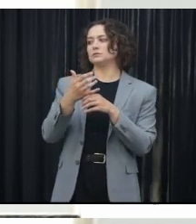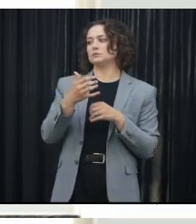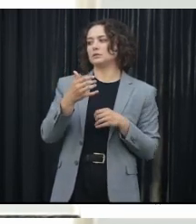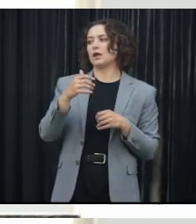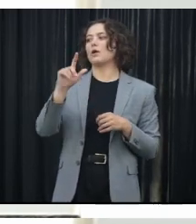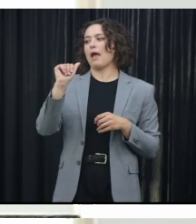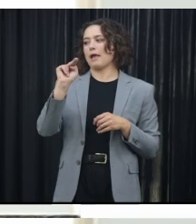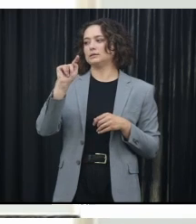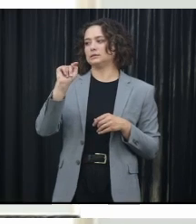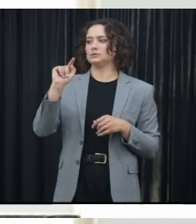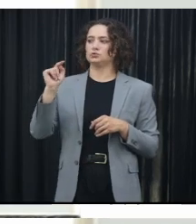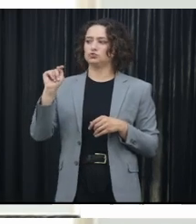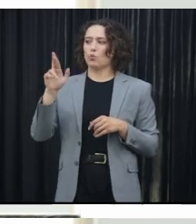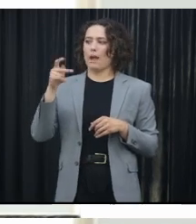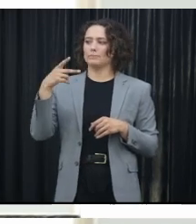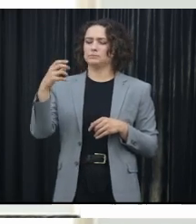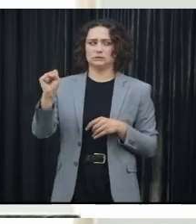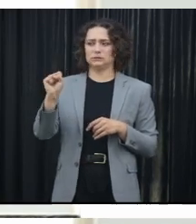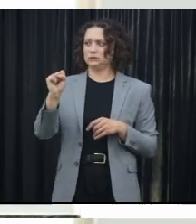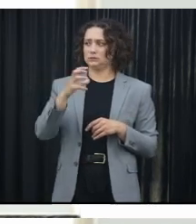So those are a couple of the experiences.